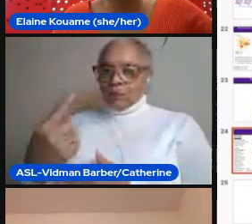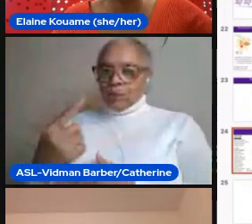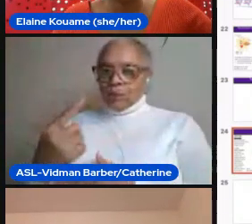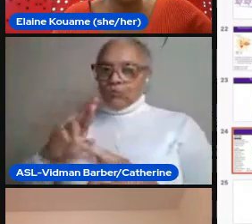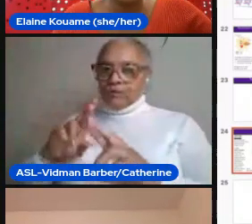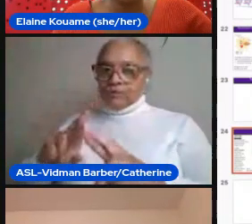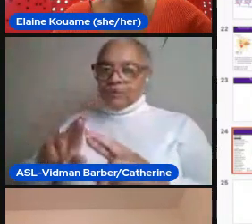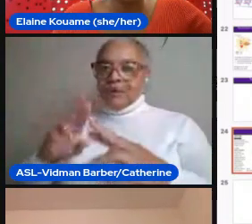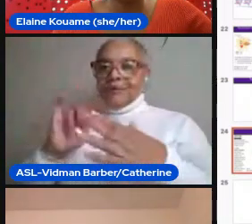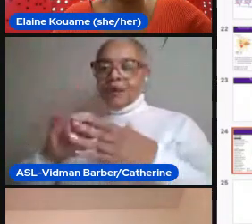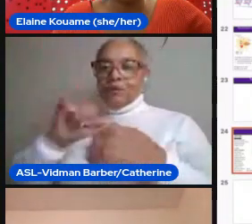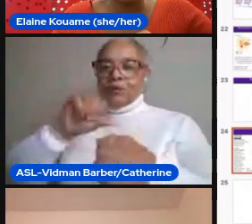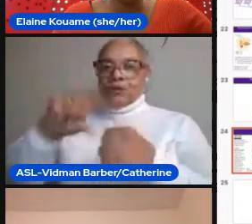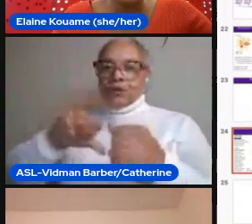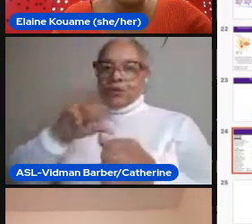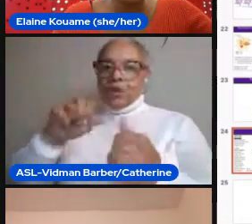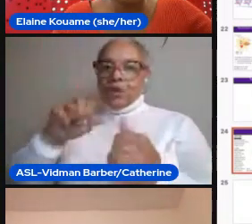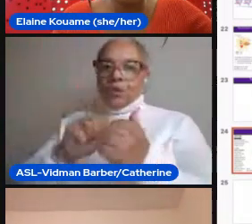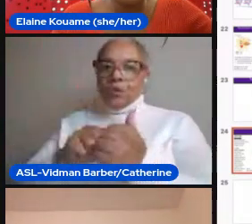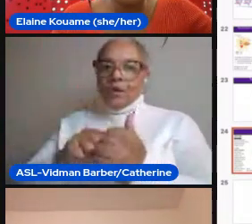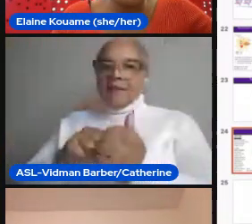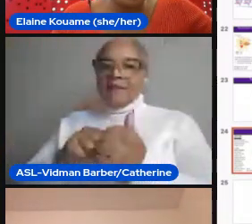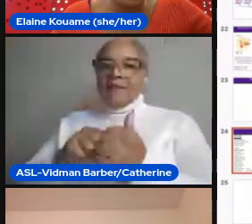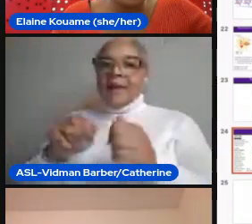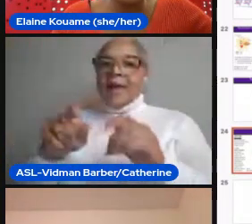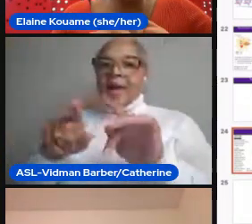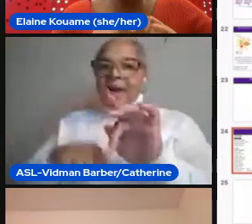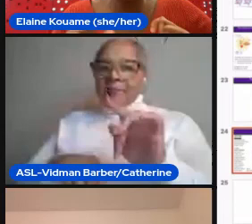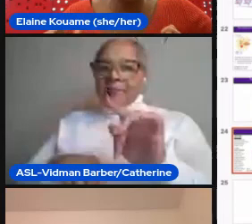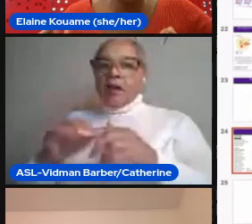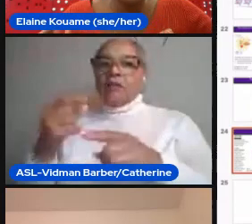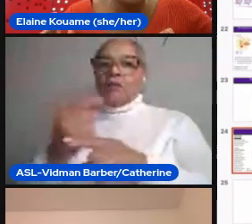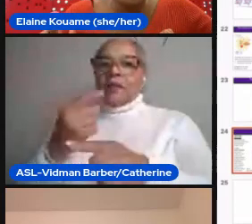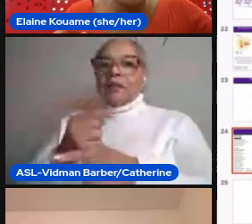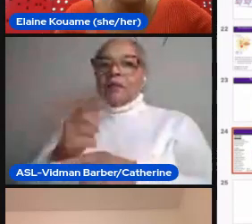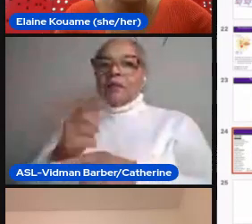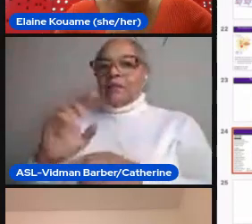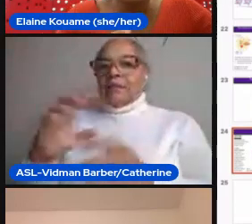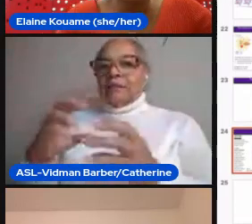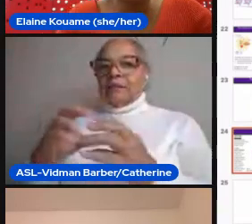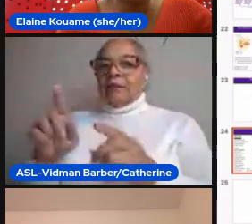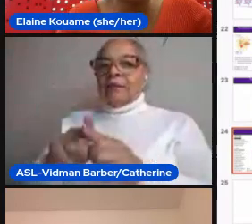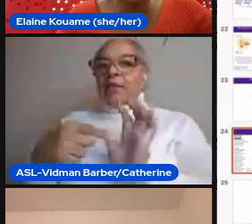were associated with the absence of a regulatory T cell, like I showed you in the beginning,